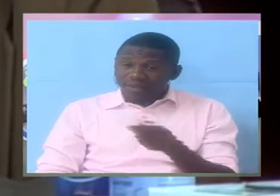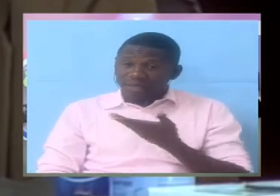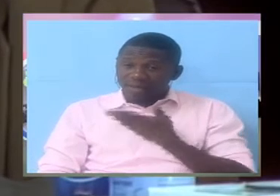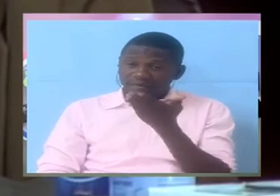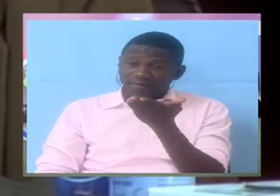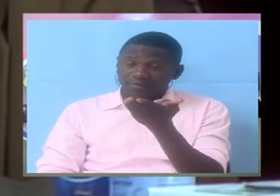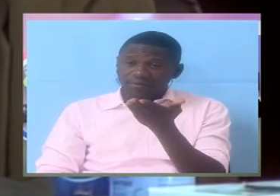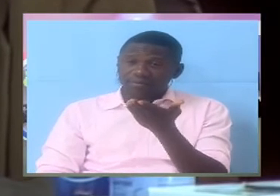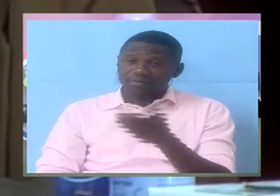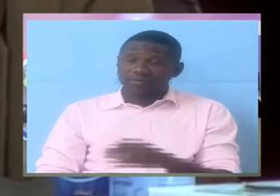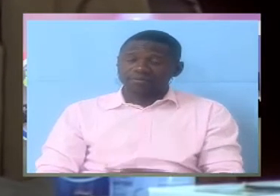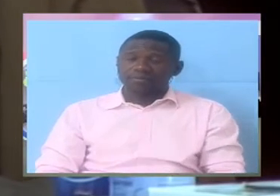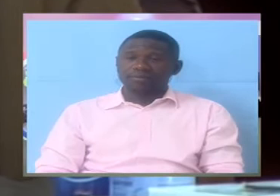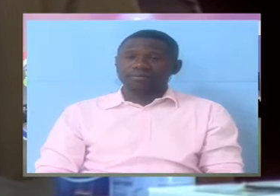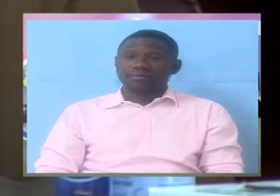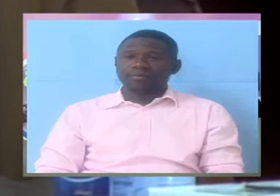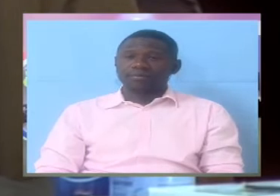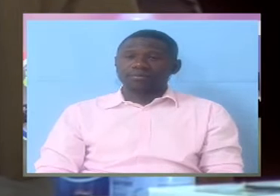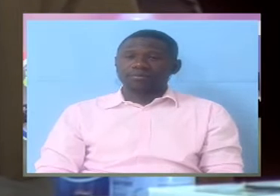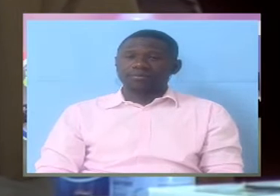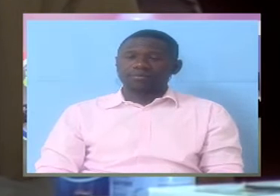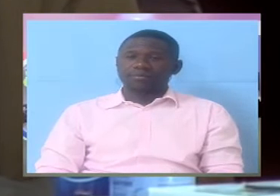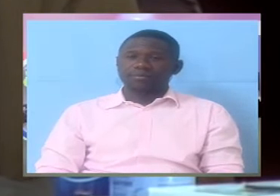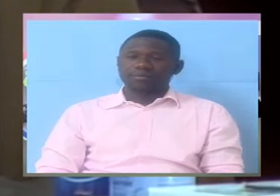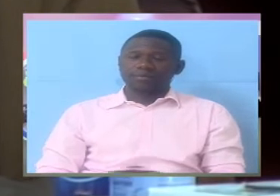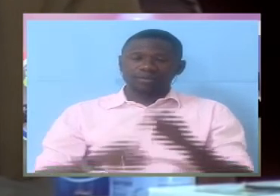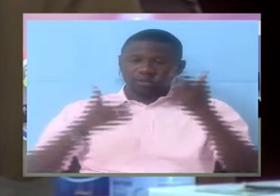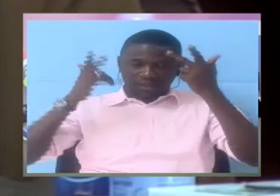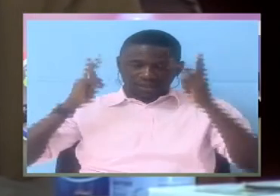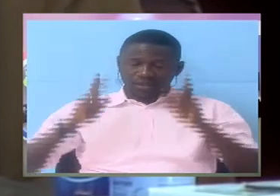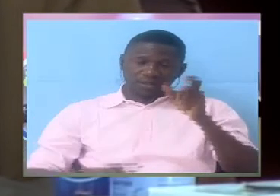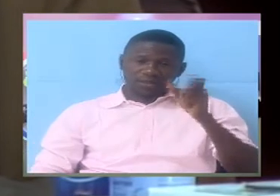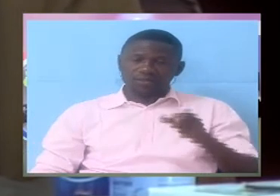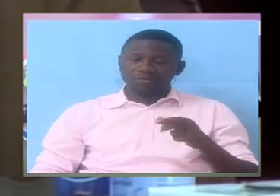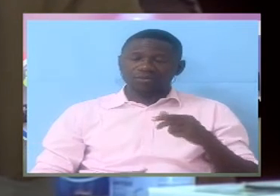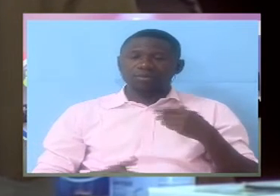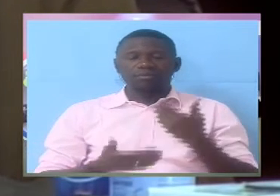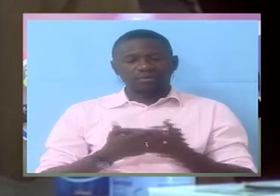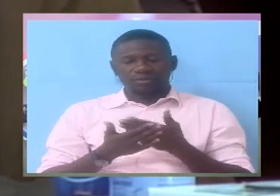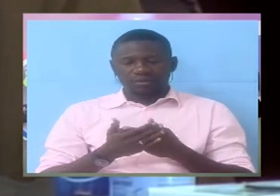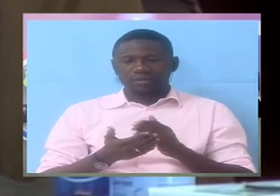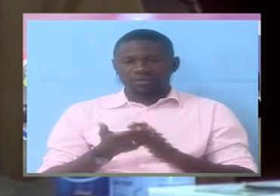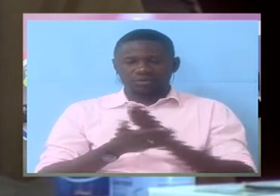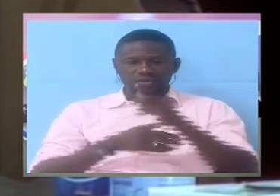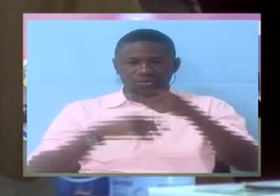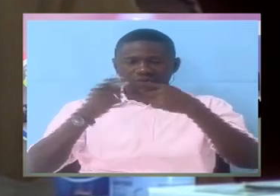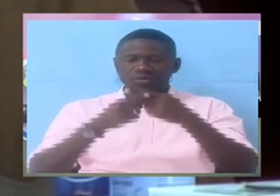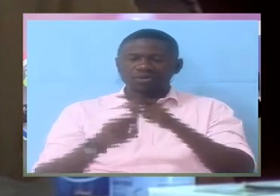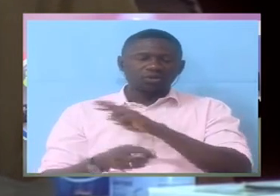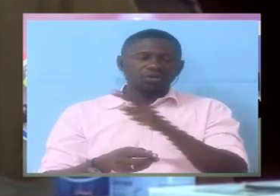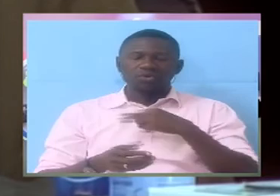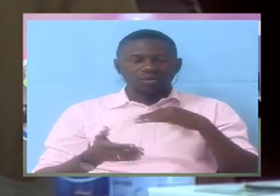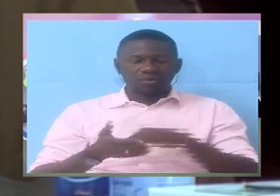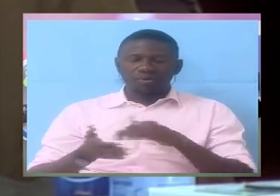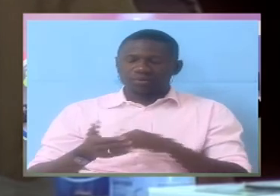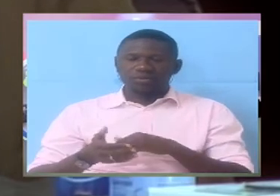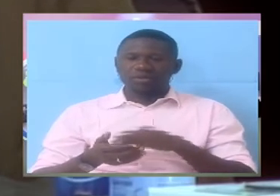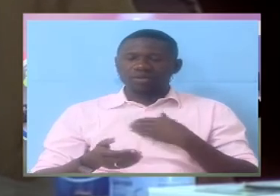Council, please continue. There is no pressure that comes from the commission here. If there is any pressure, it's probably from the